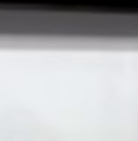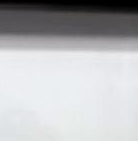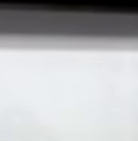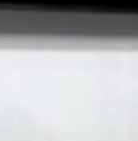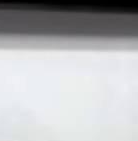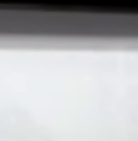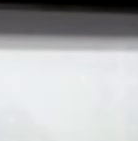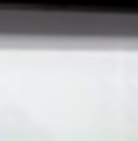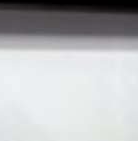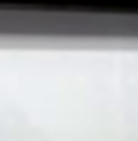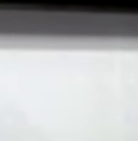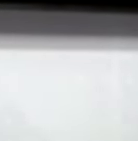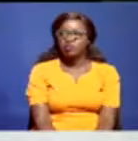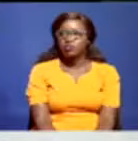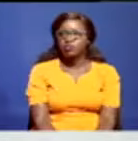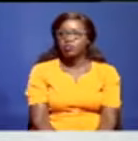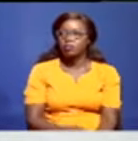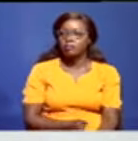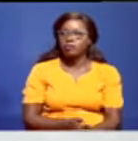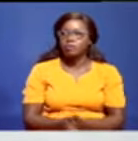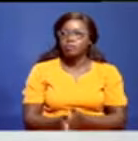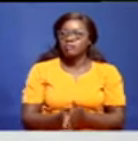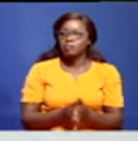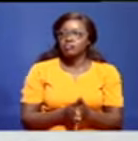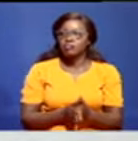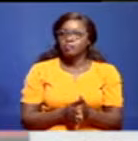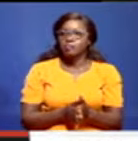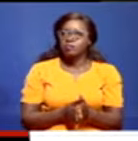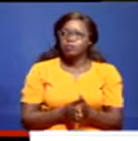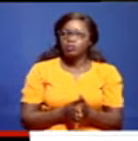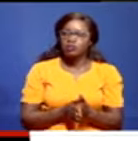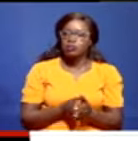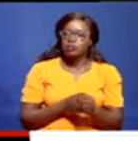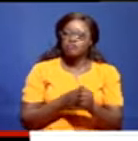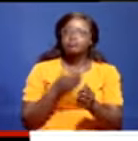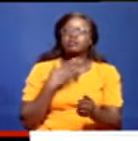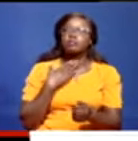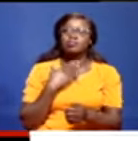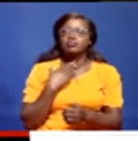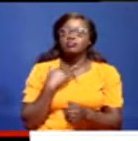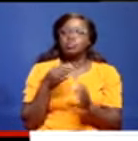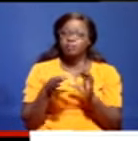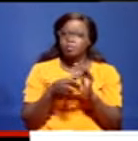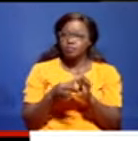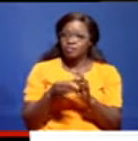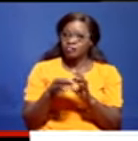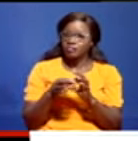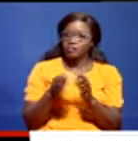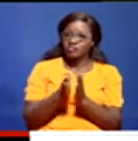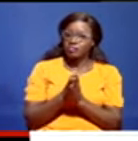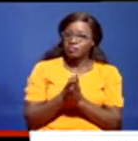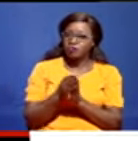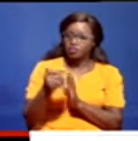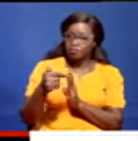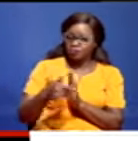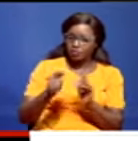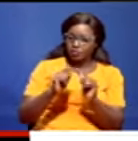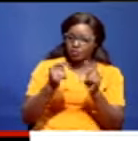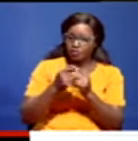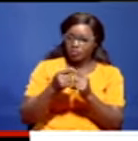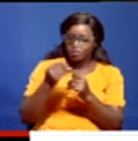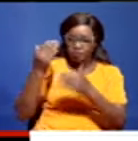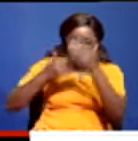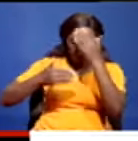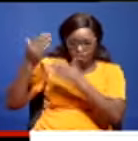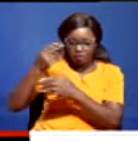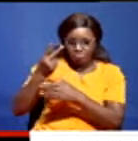All right, now let's move this forward. Driven by the desire to join the acting team in campus, two students,